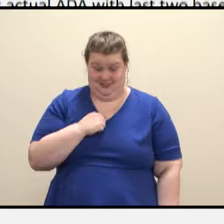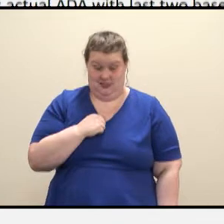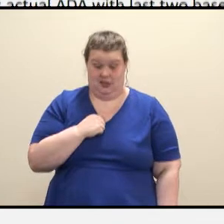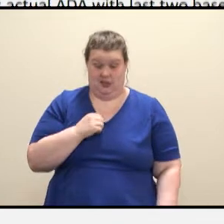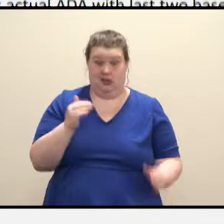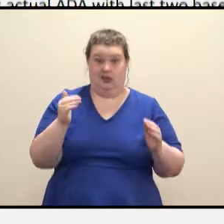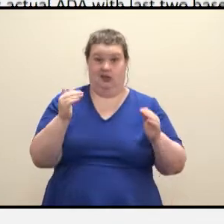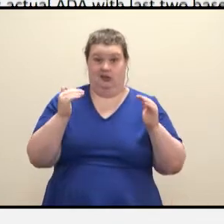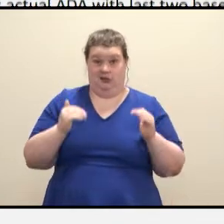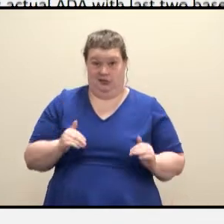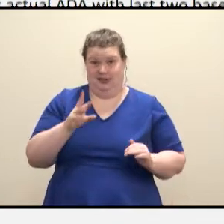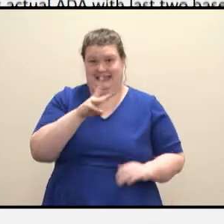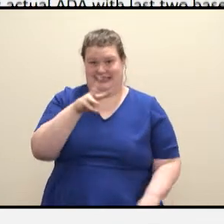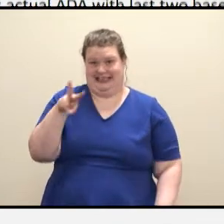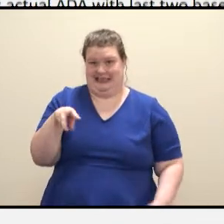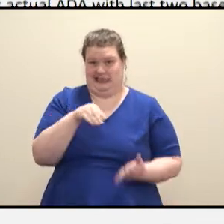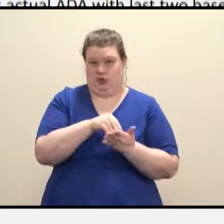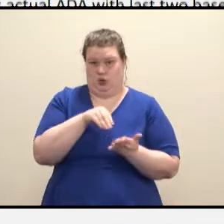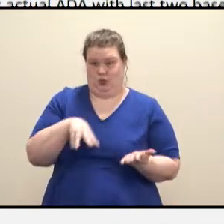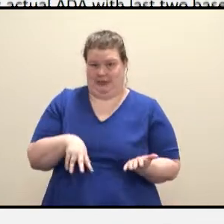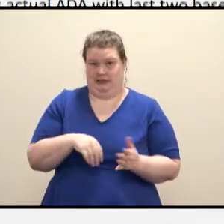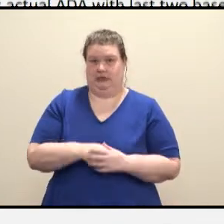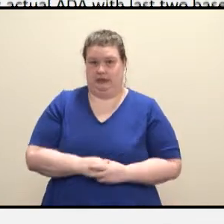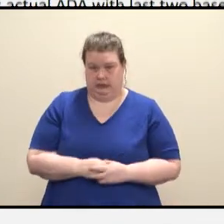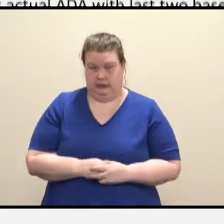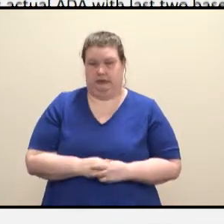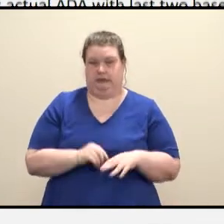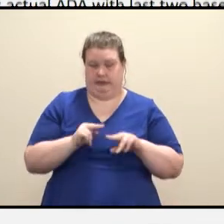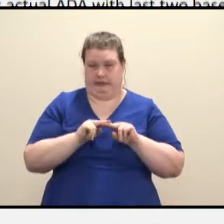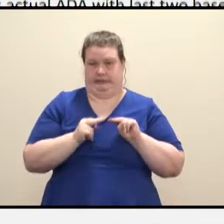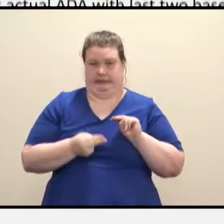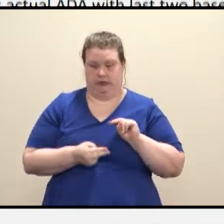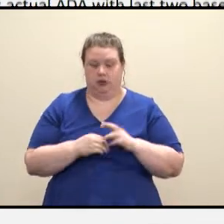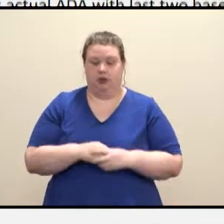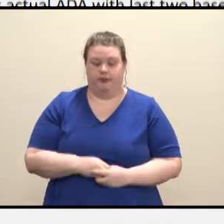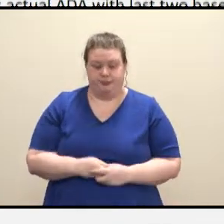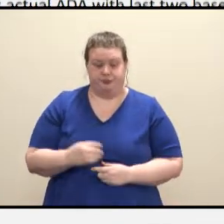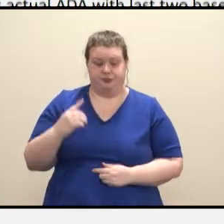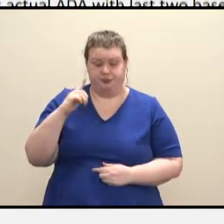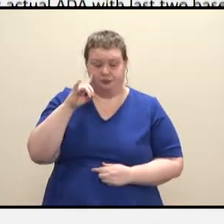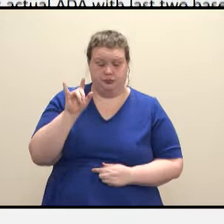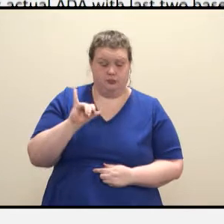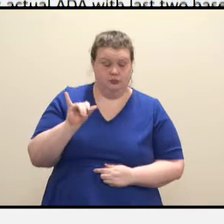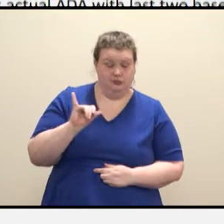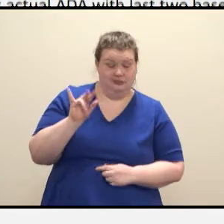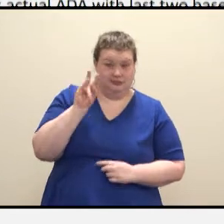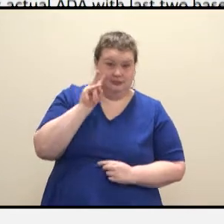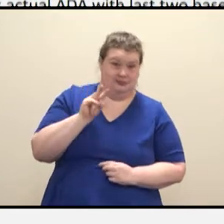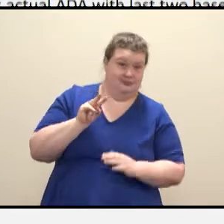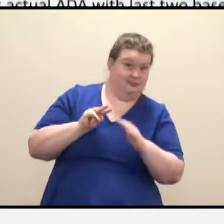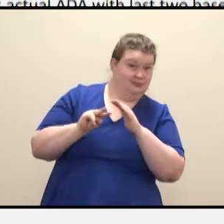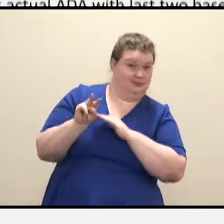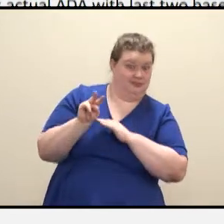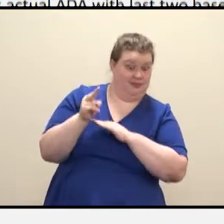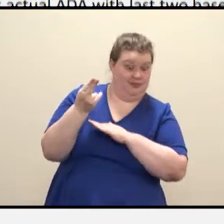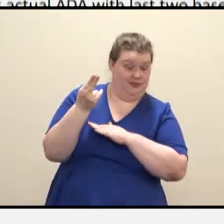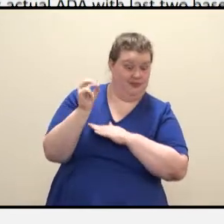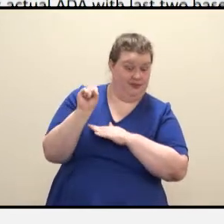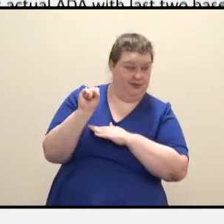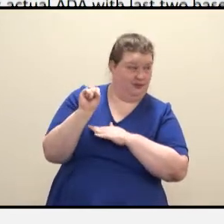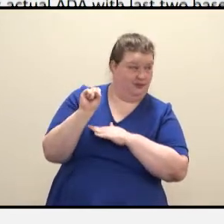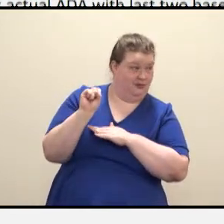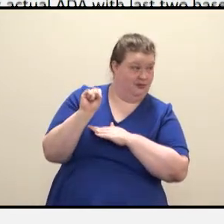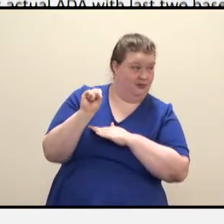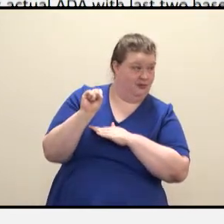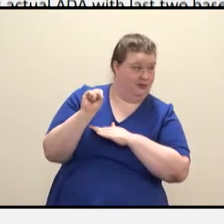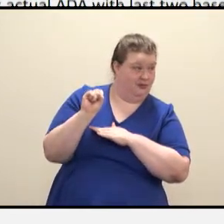it down 66 students. It does look like, and looking at the projections right now, that our high schools could